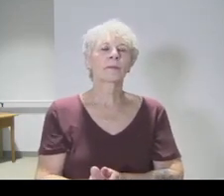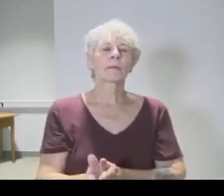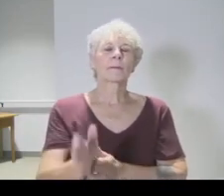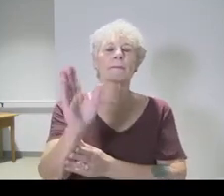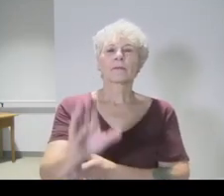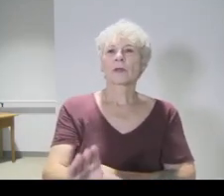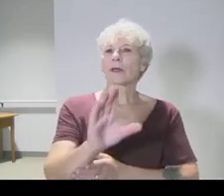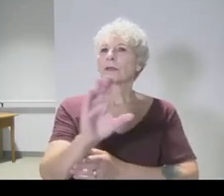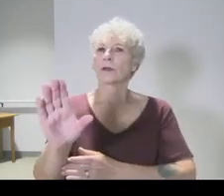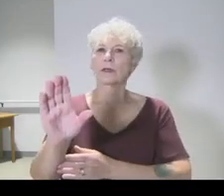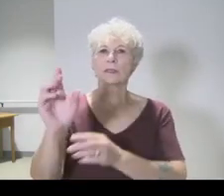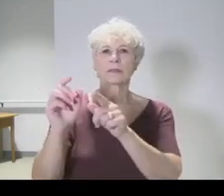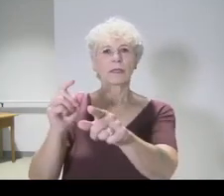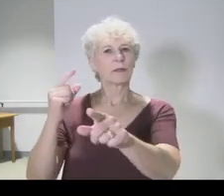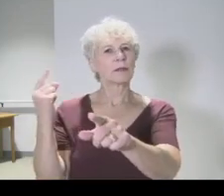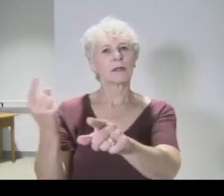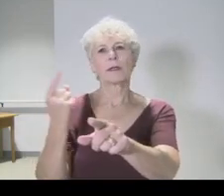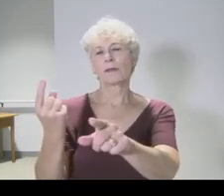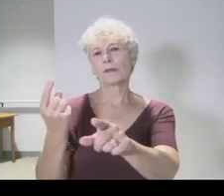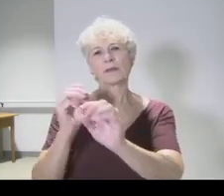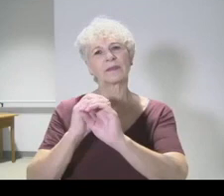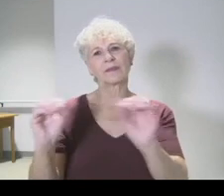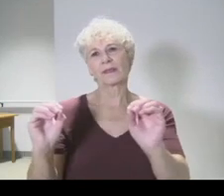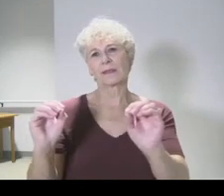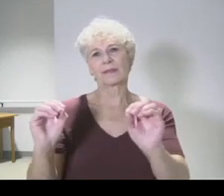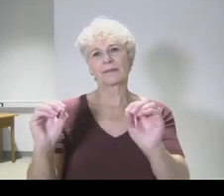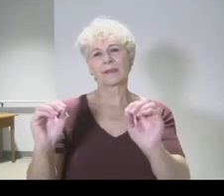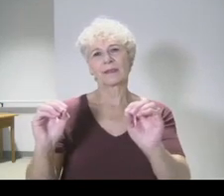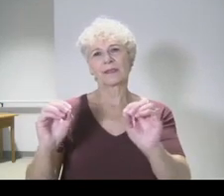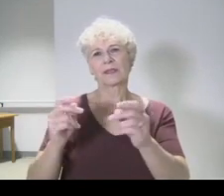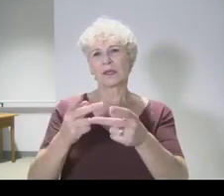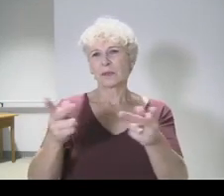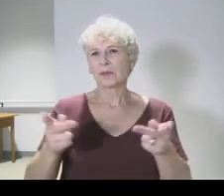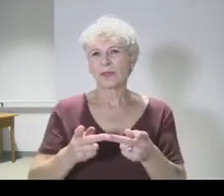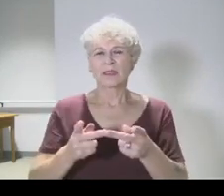cross stands there by itself is nothing but an instrument of torture and death.